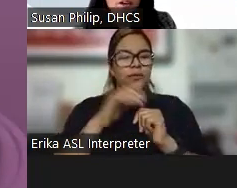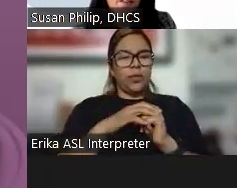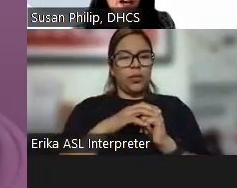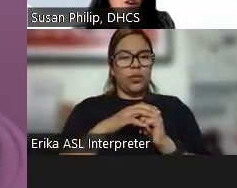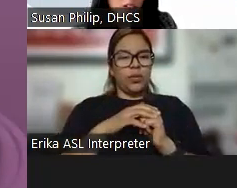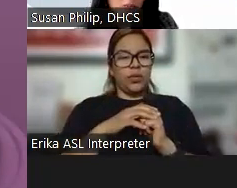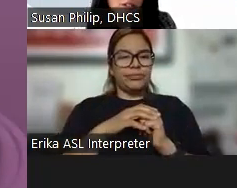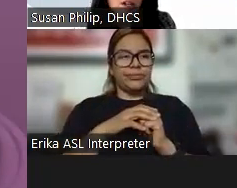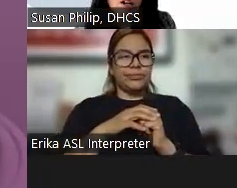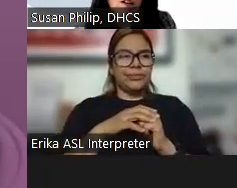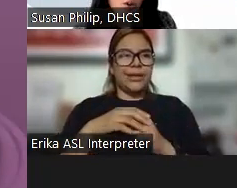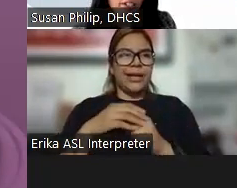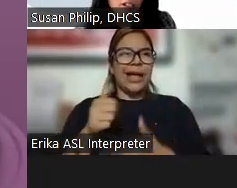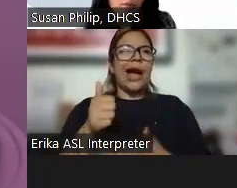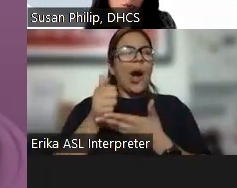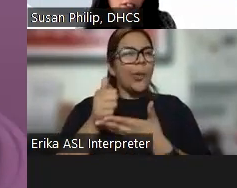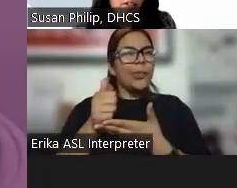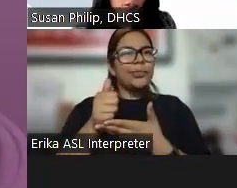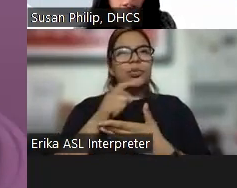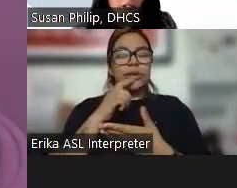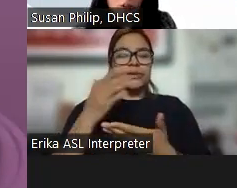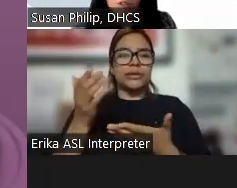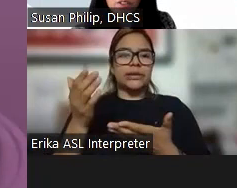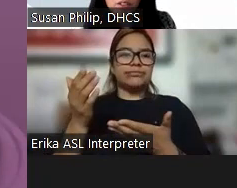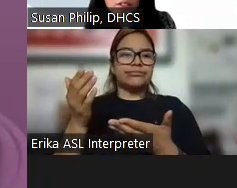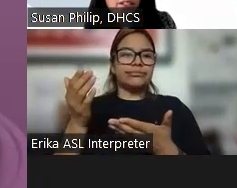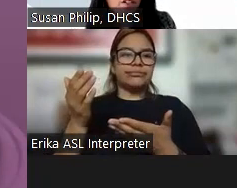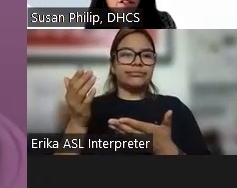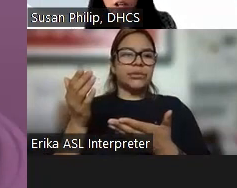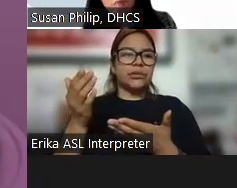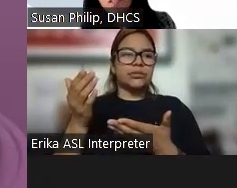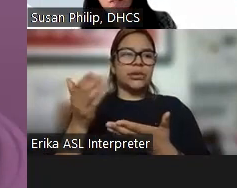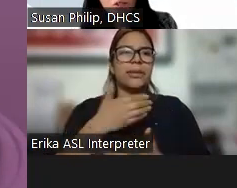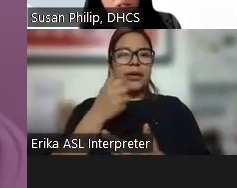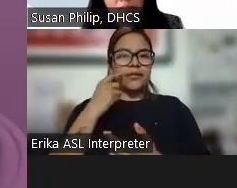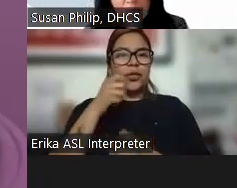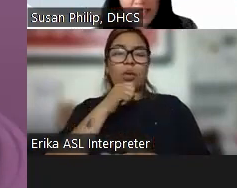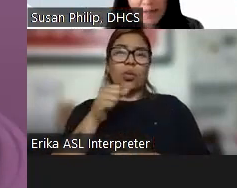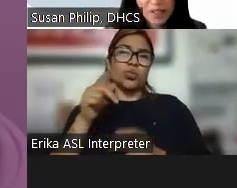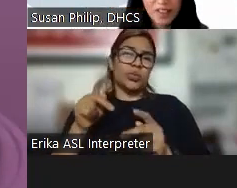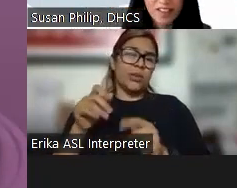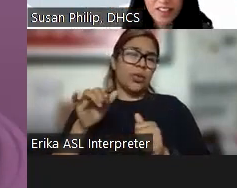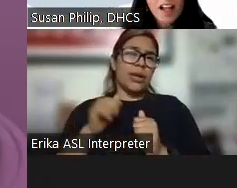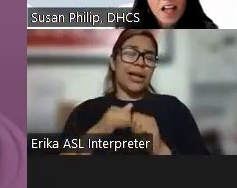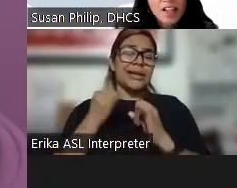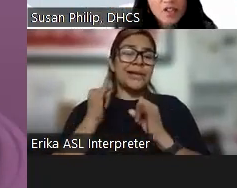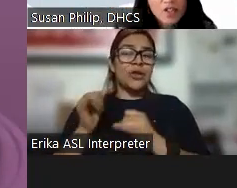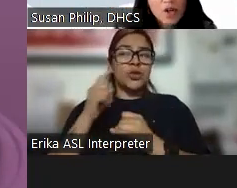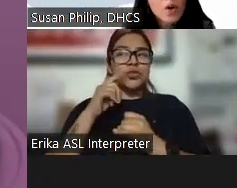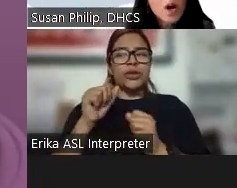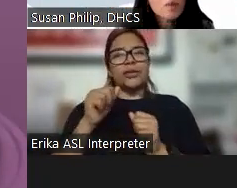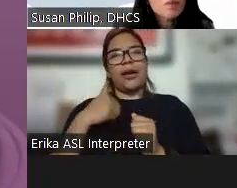the health outcomes for Californians, including our older adults and our individuals living with disabilities.